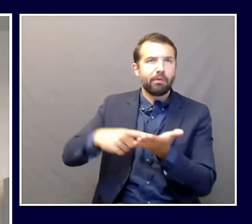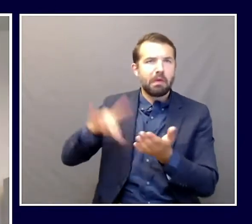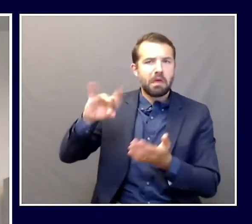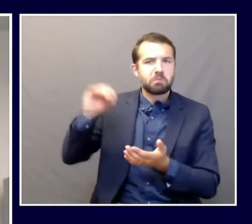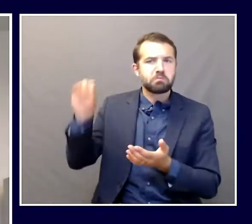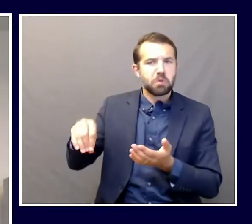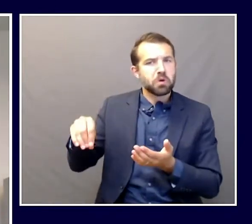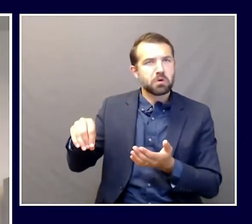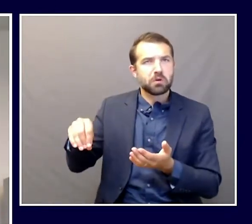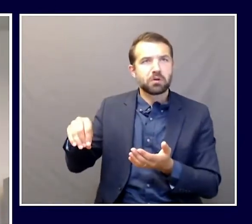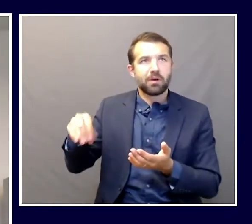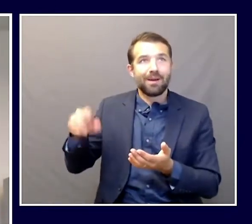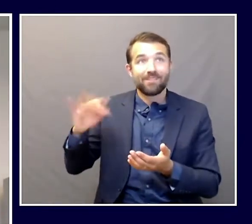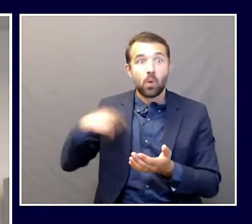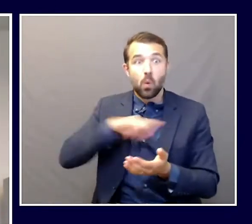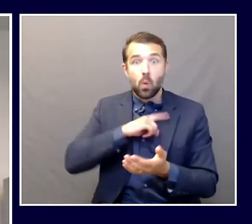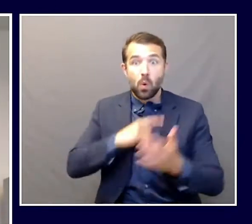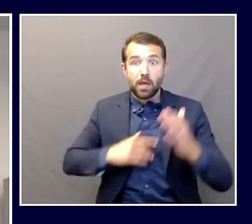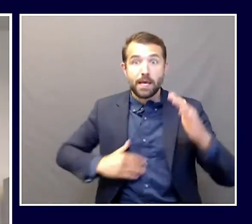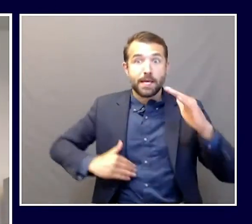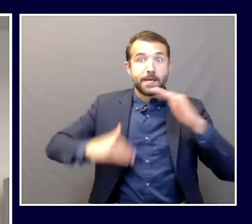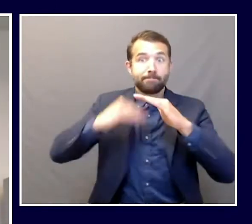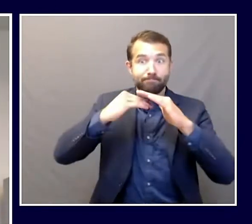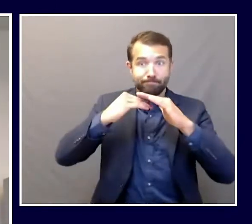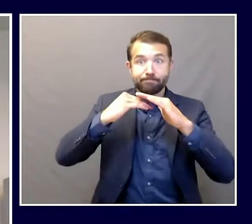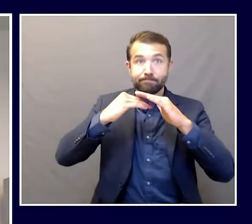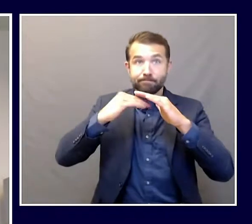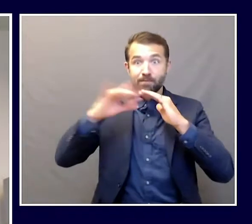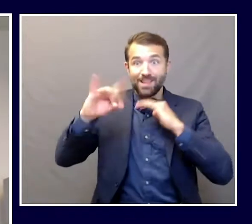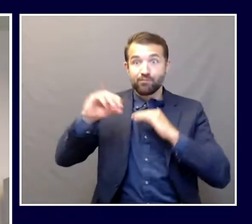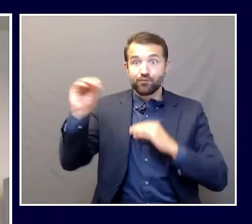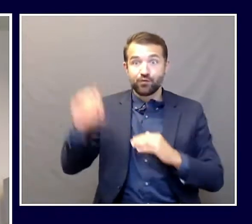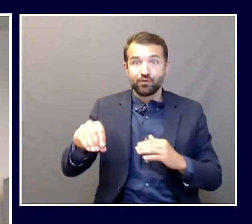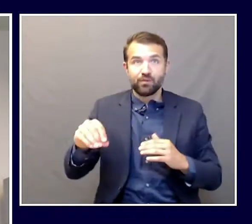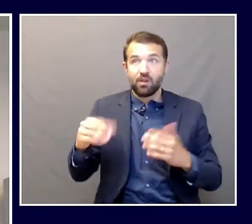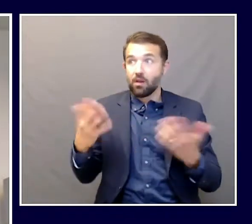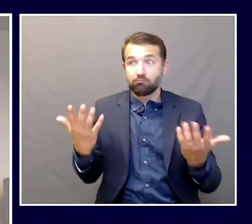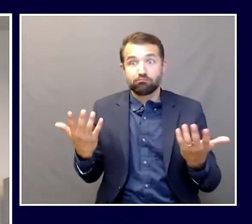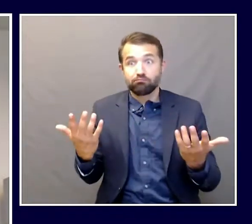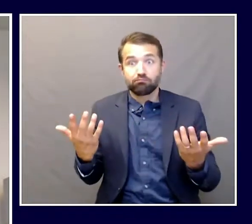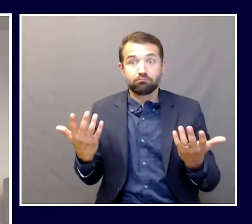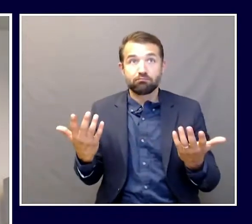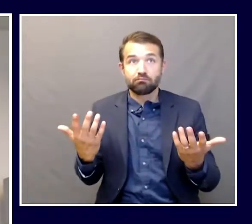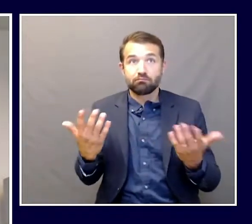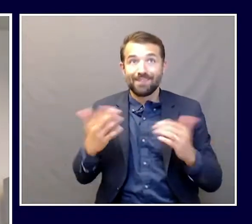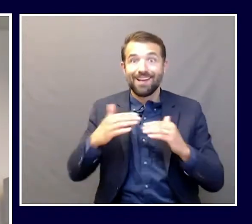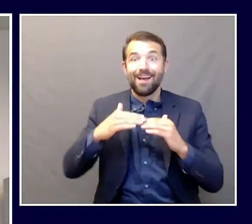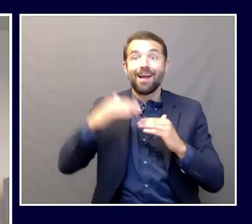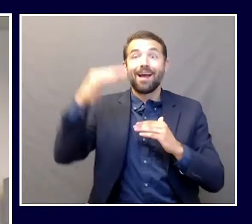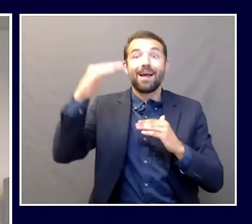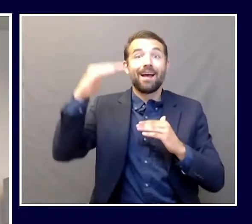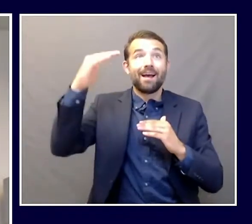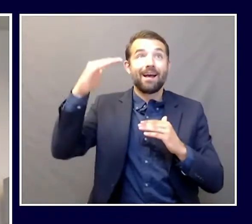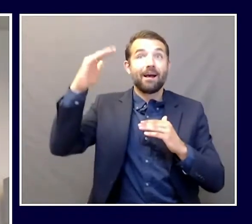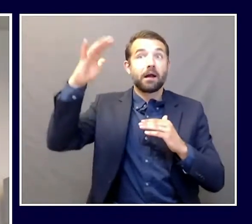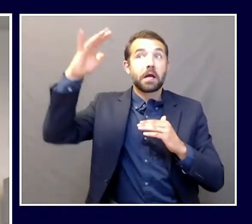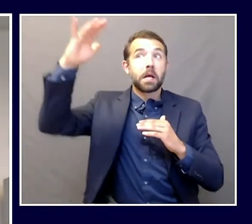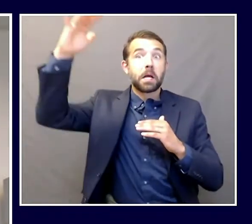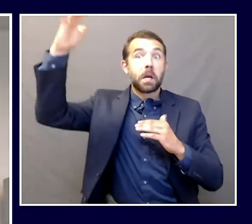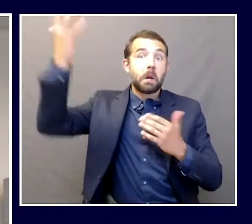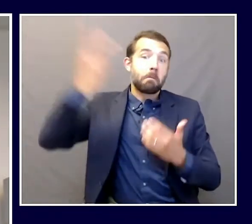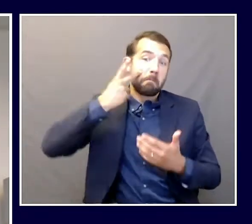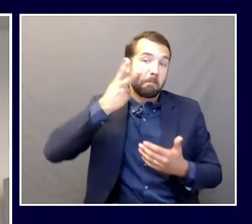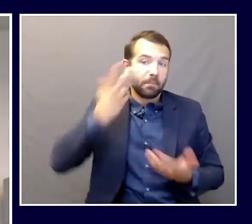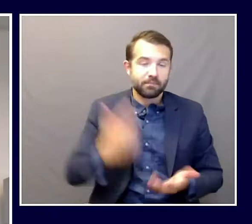we really zero in on as perhaps the new floor. But it's too early to tell, Patrick, really. Got it. Thank you very much. Yep.